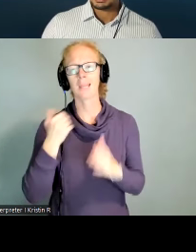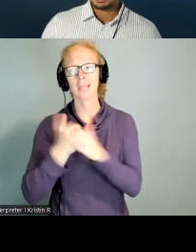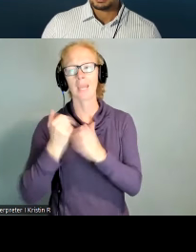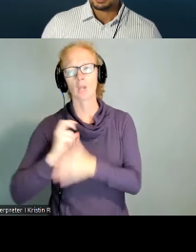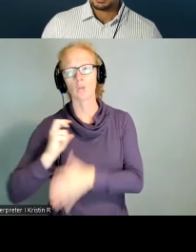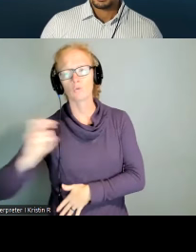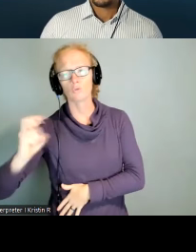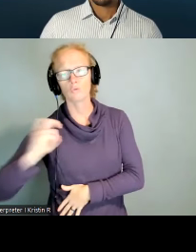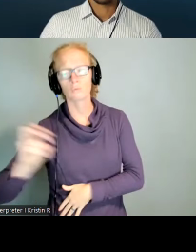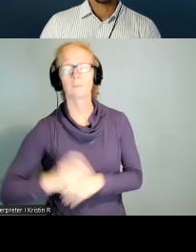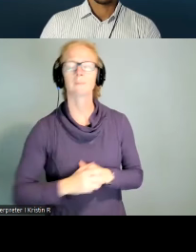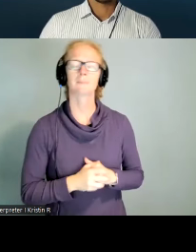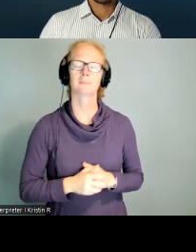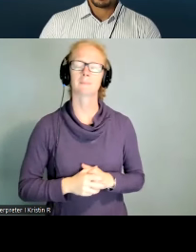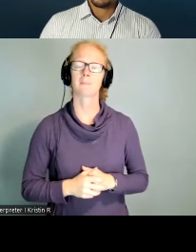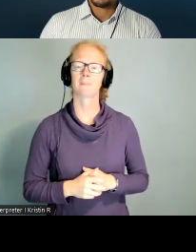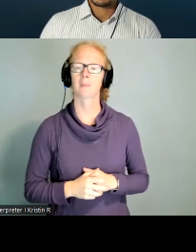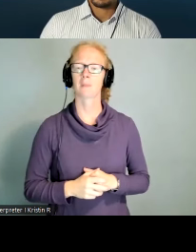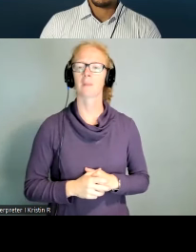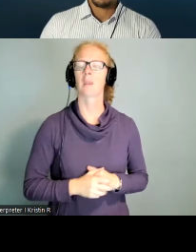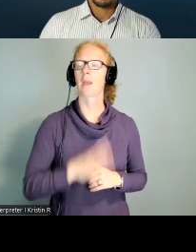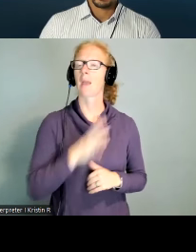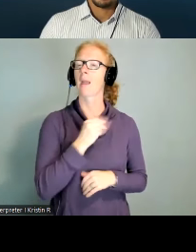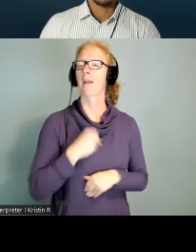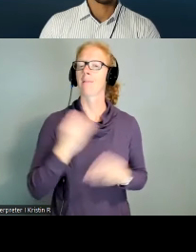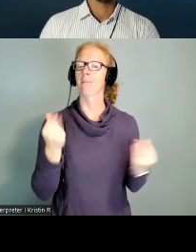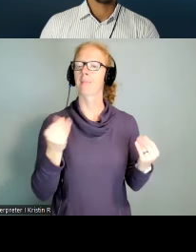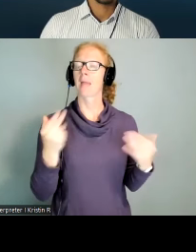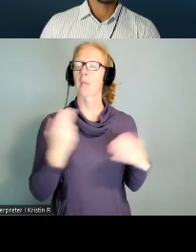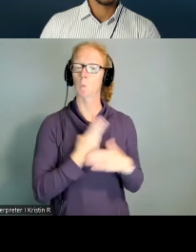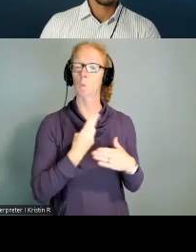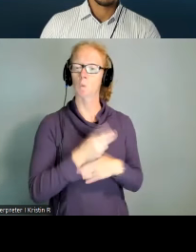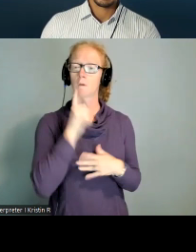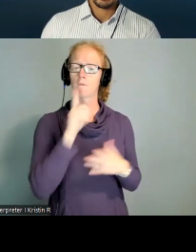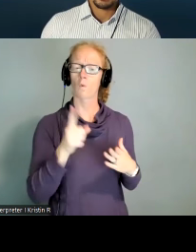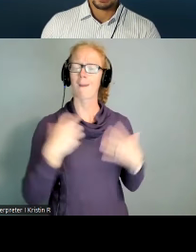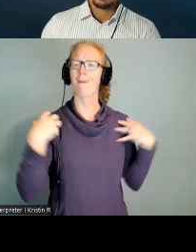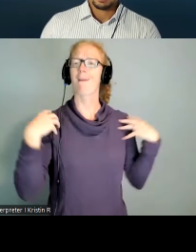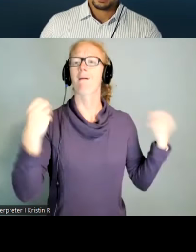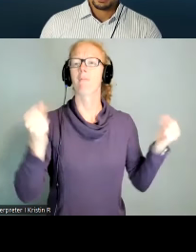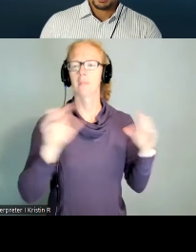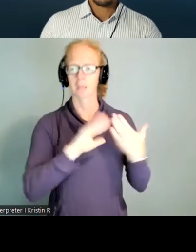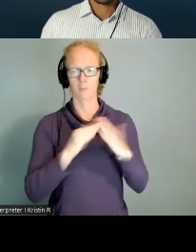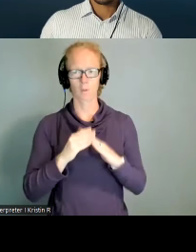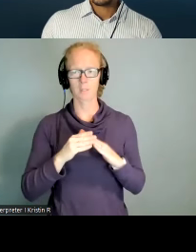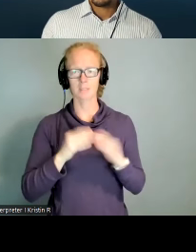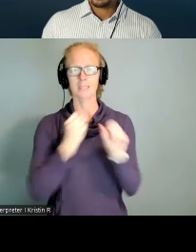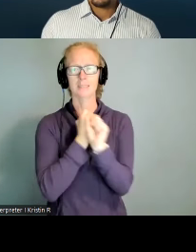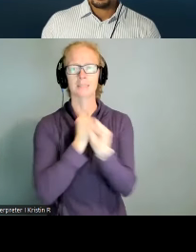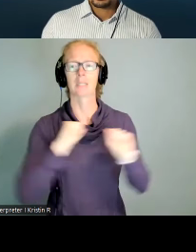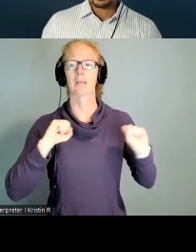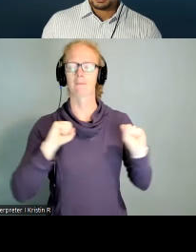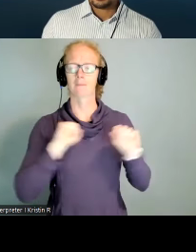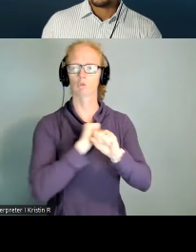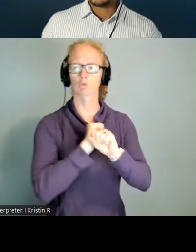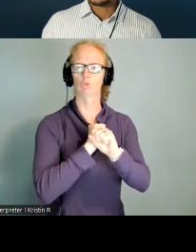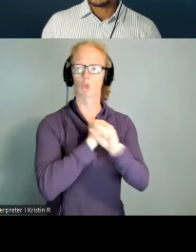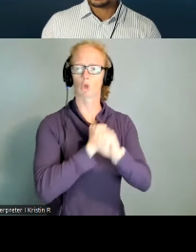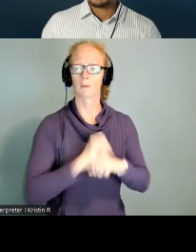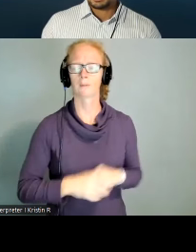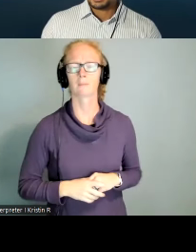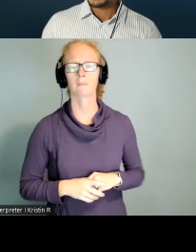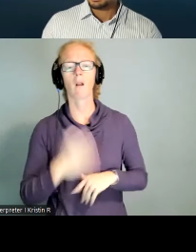where possible, creating land use patterns that promote healthy communities and economic security. And there should also be a focus on